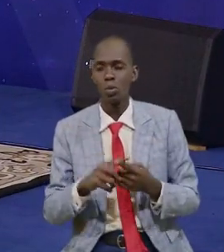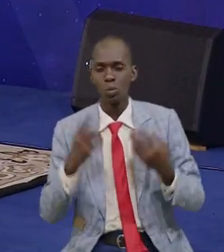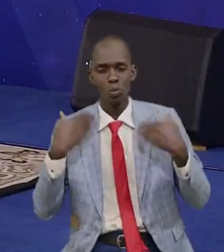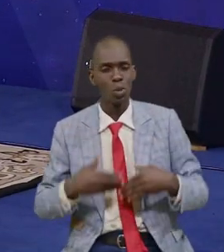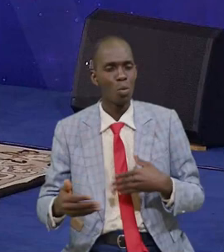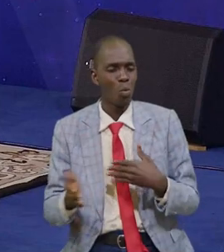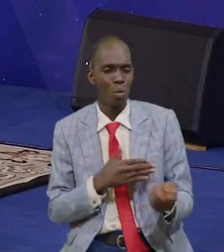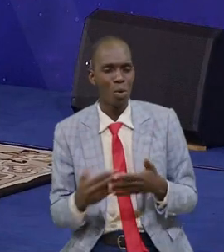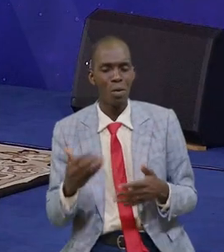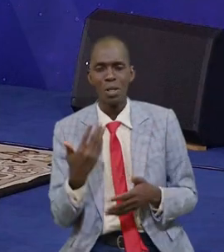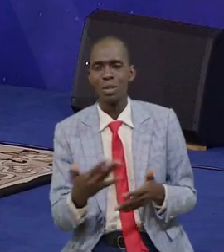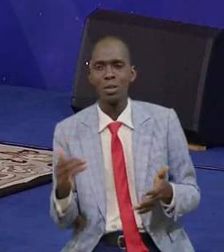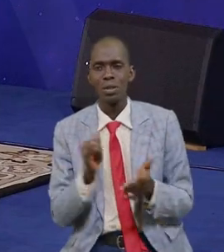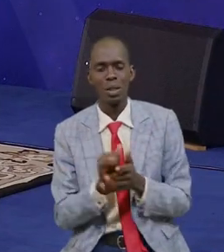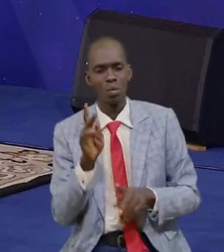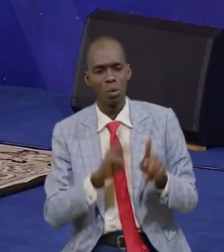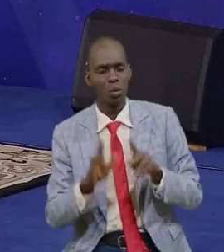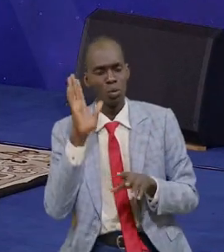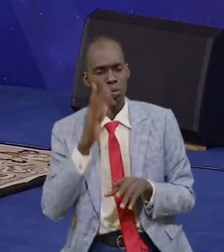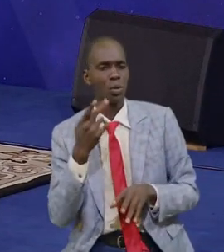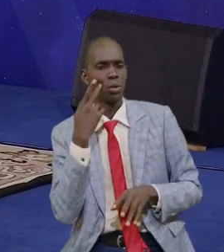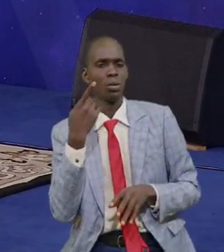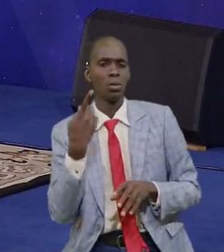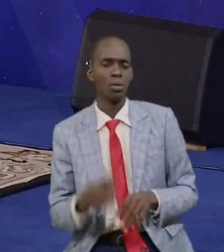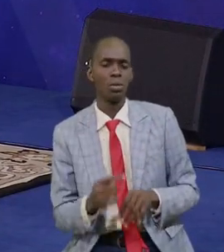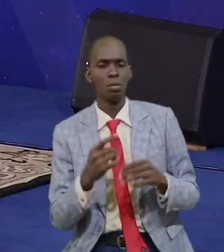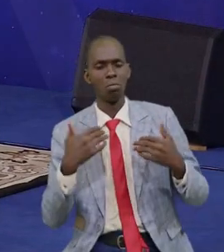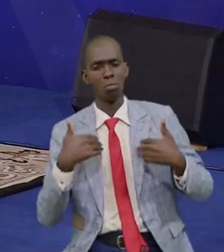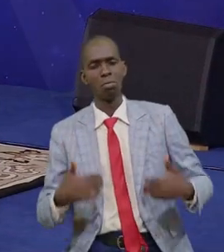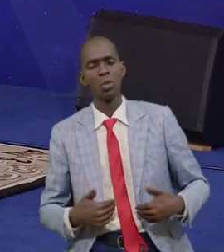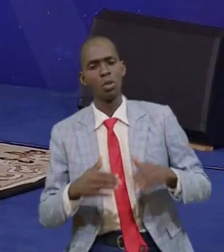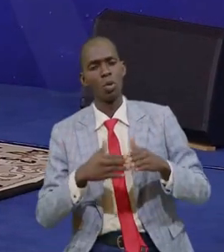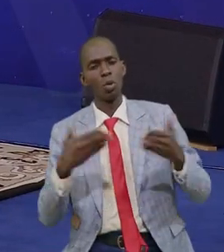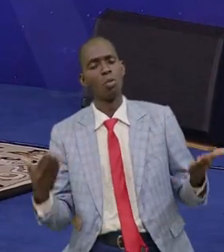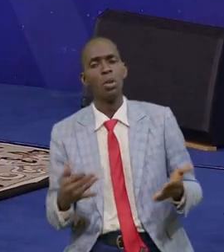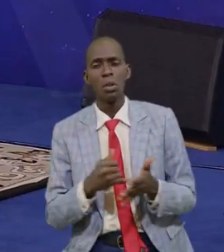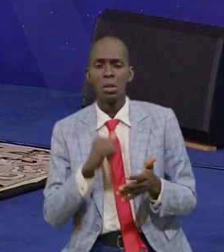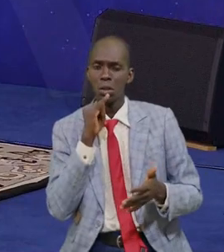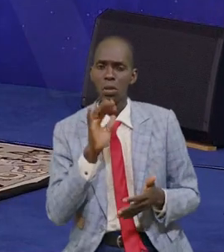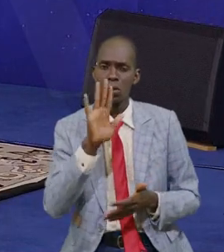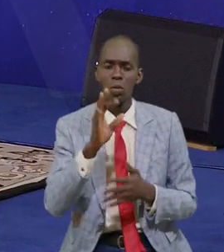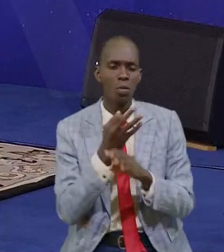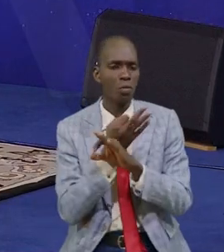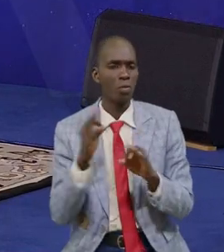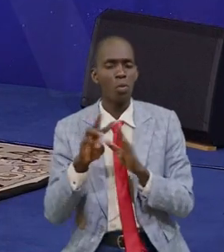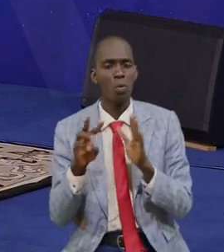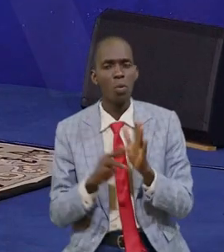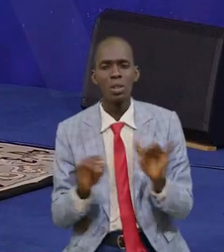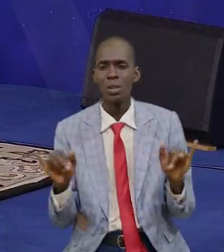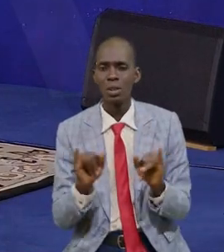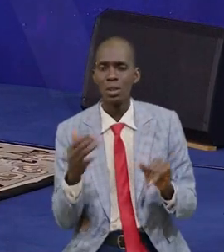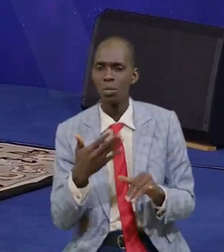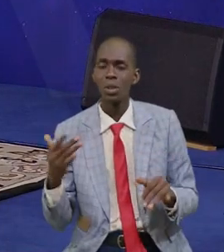will see the anatomy of your body. It's your free will. And the same thing, the grace of God has come unto us.